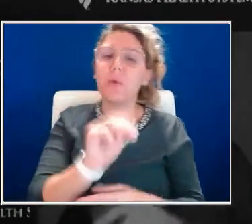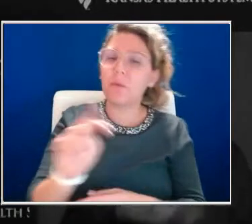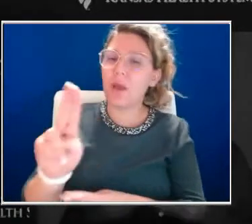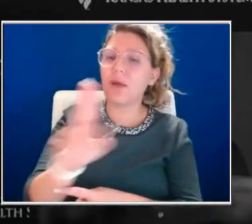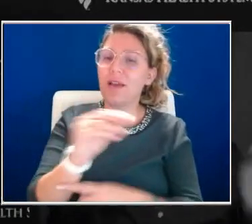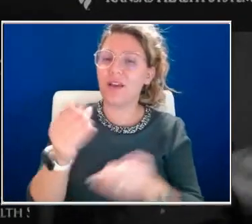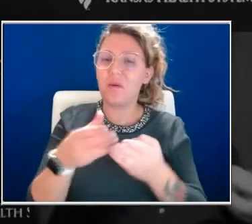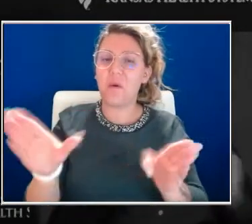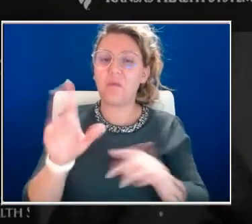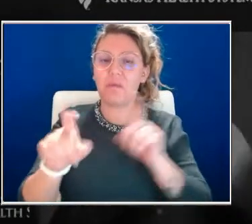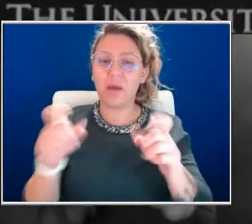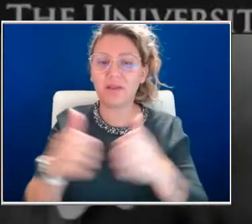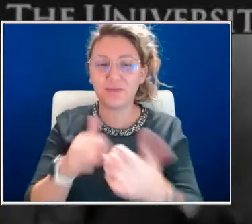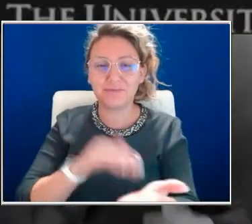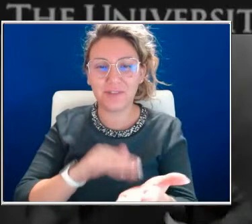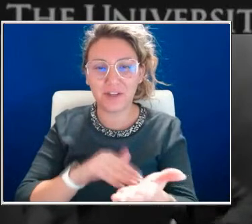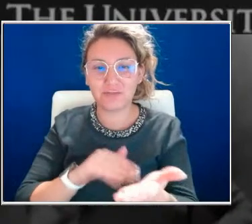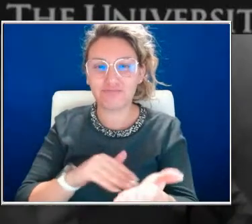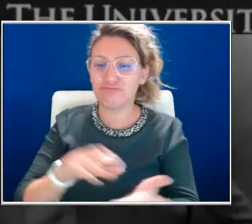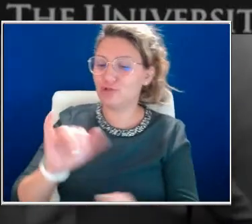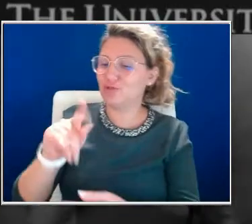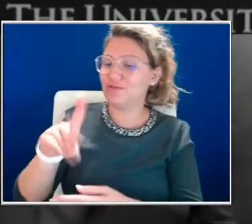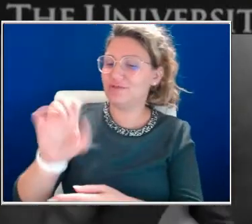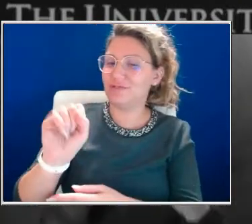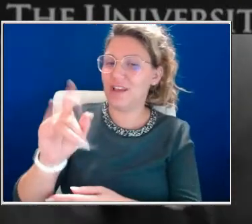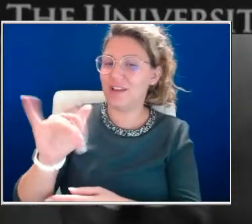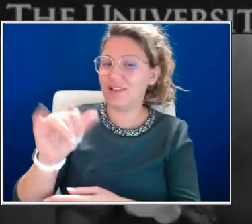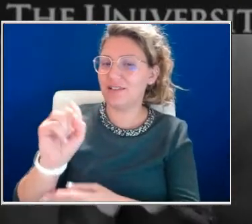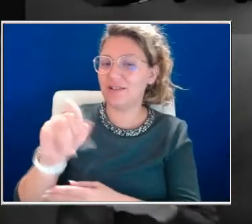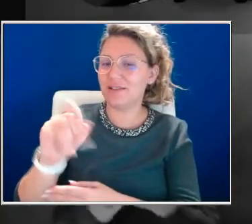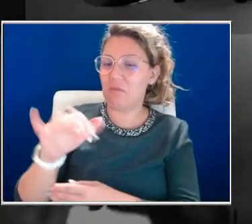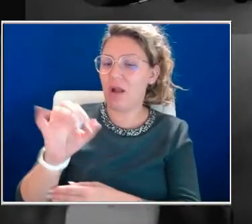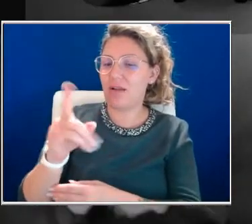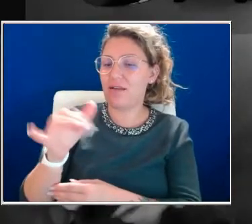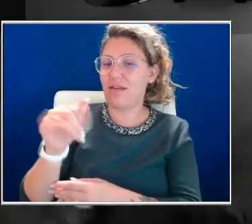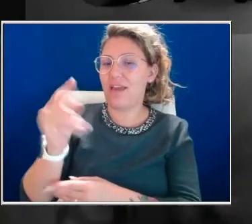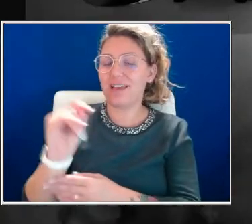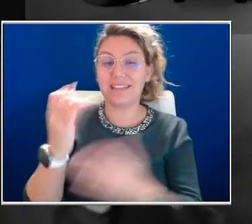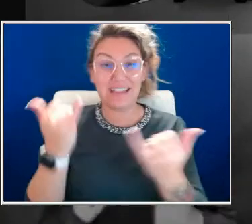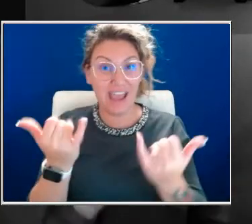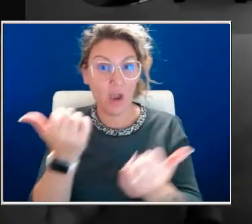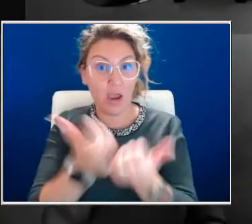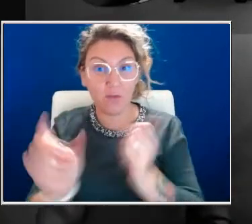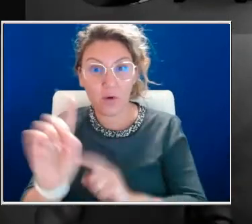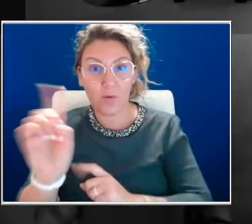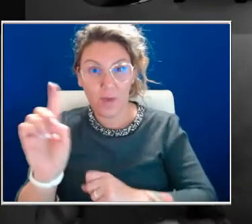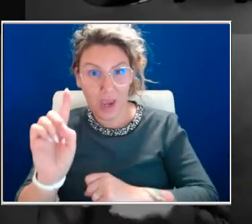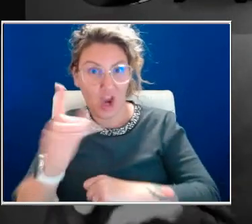Mics with Dr. Stites podcast. Now everywhere podcasts are available.